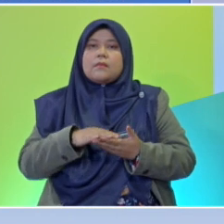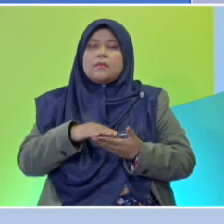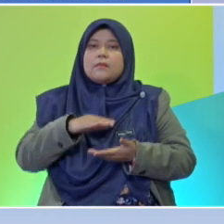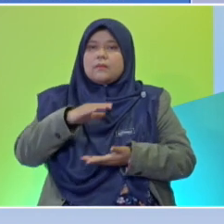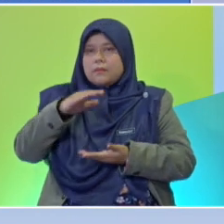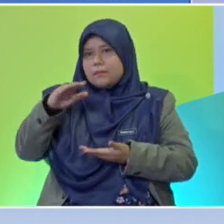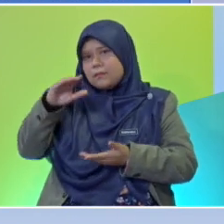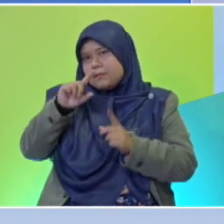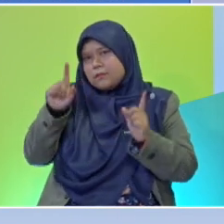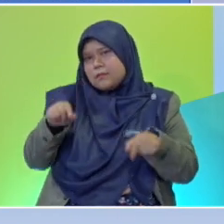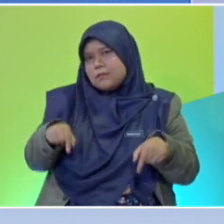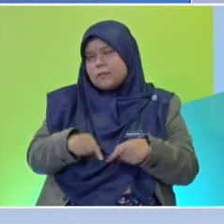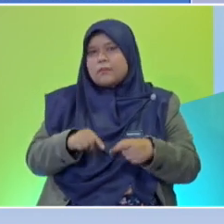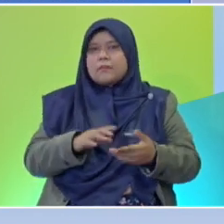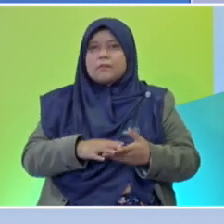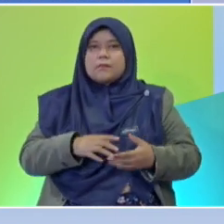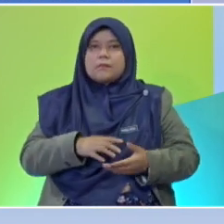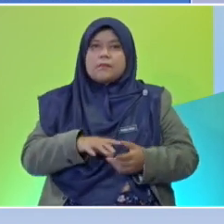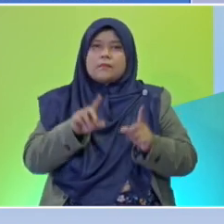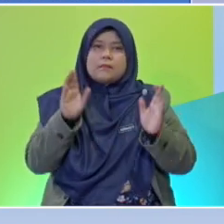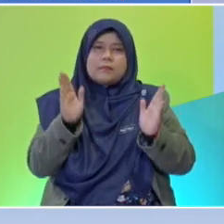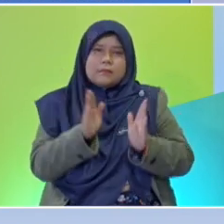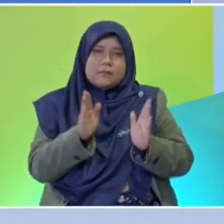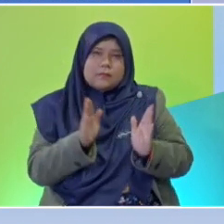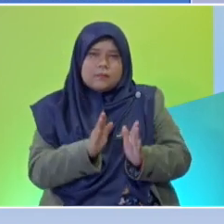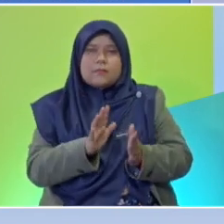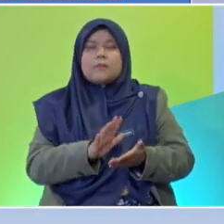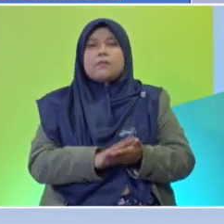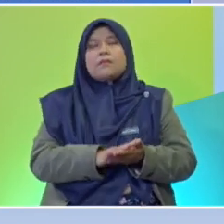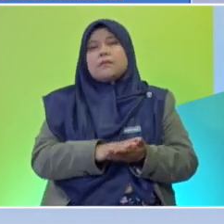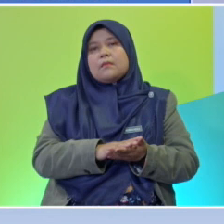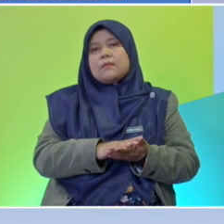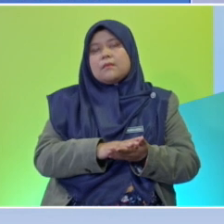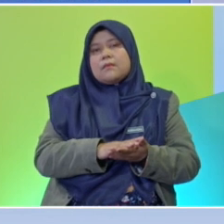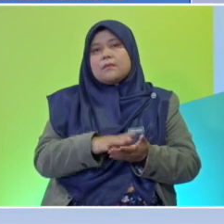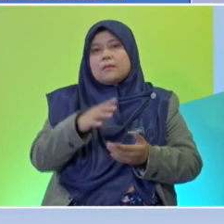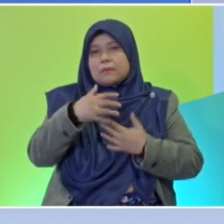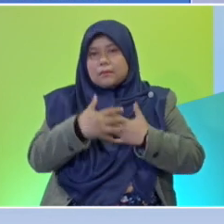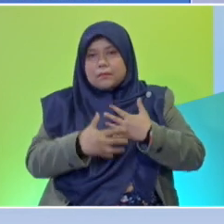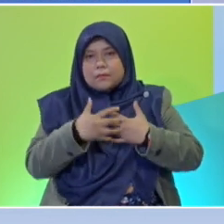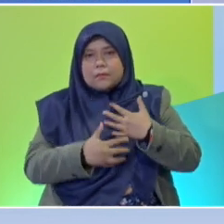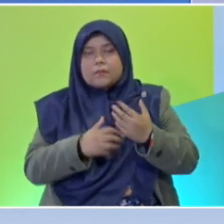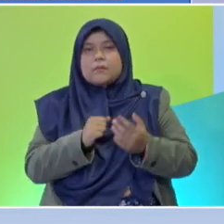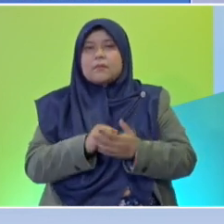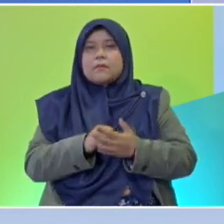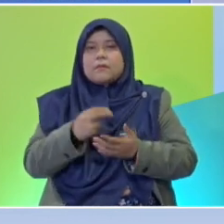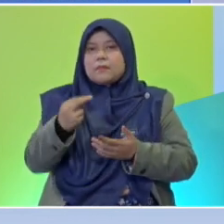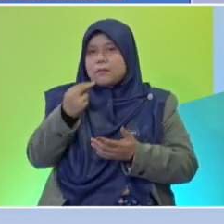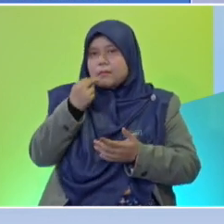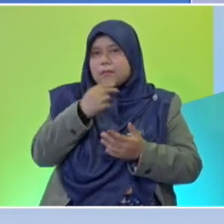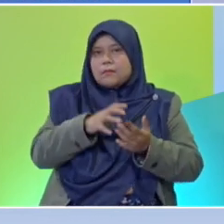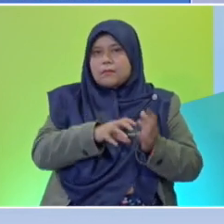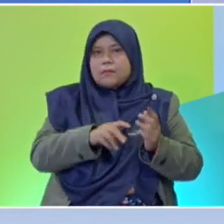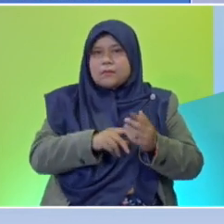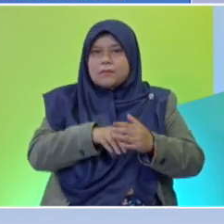intestine. So you can see the small villi, we call them. So blood, the nutrients will